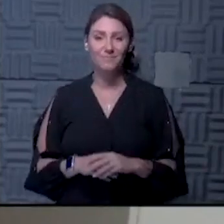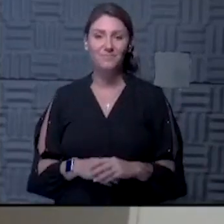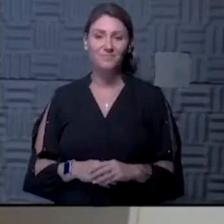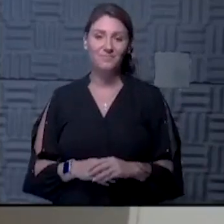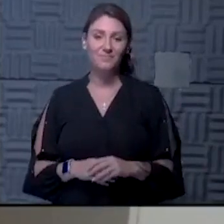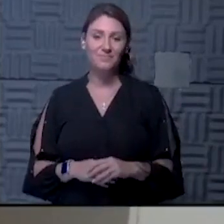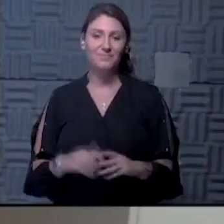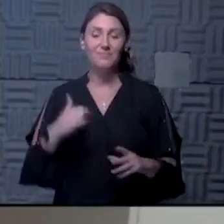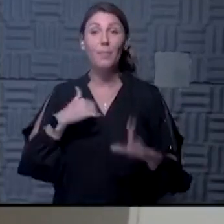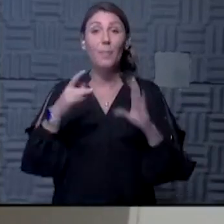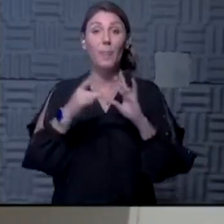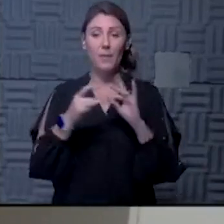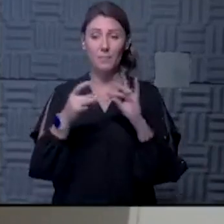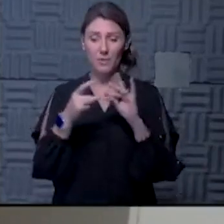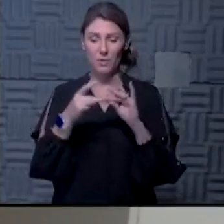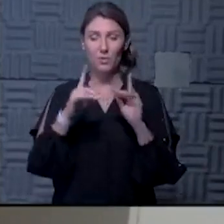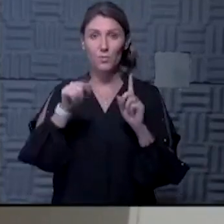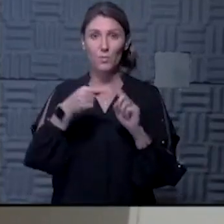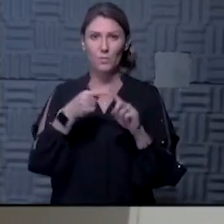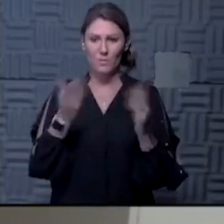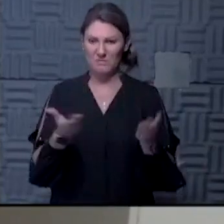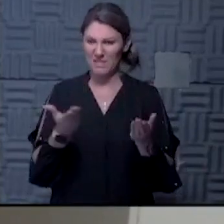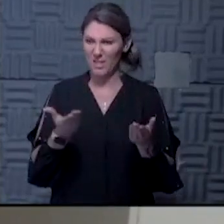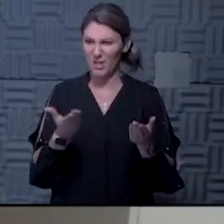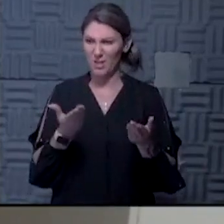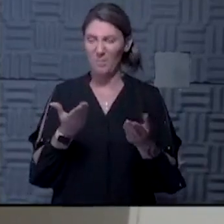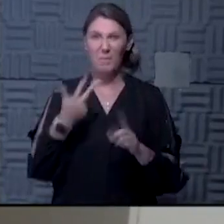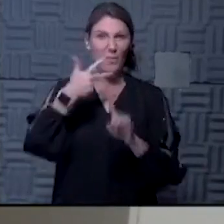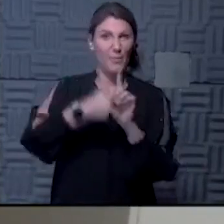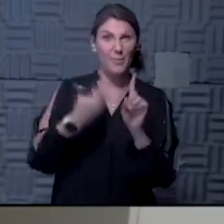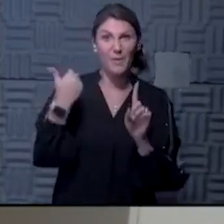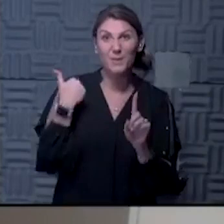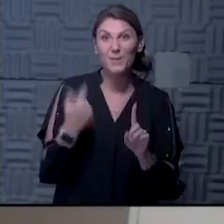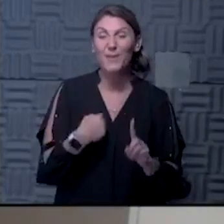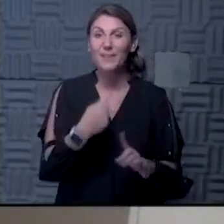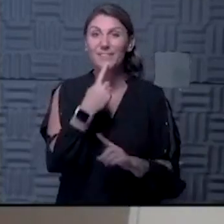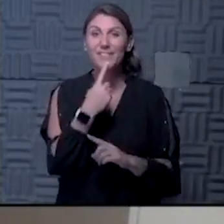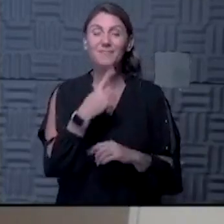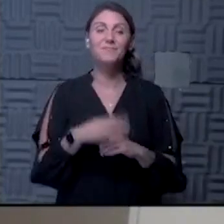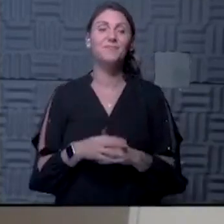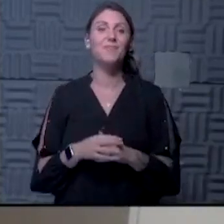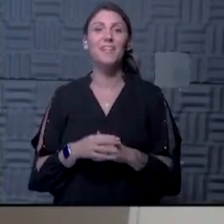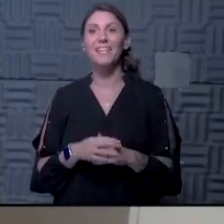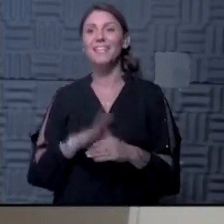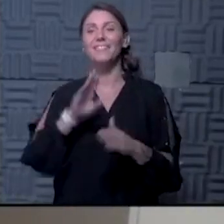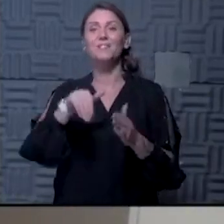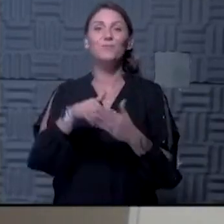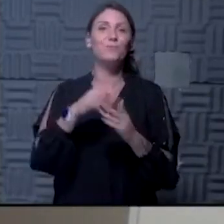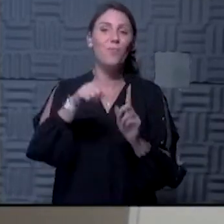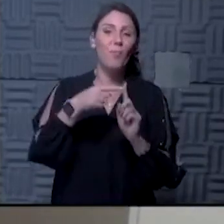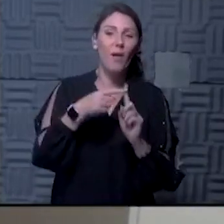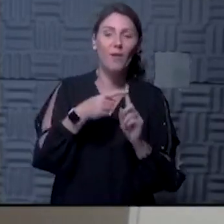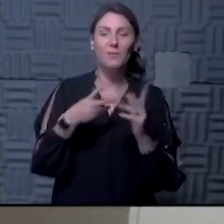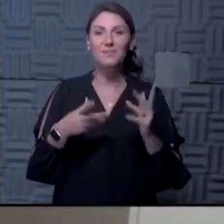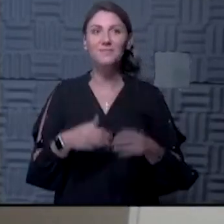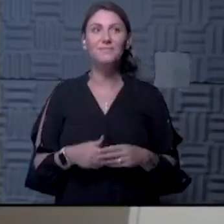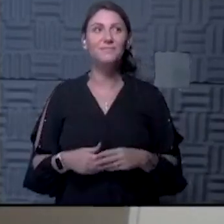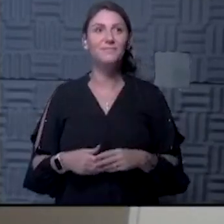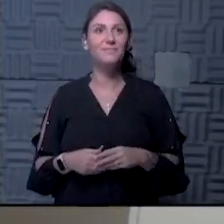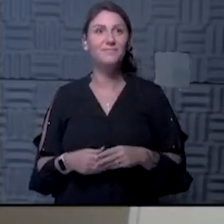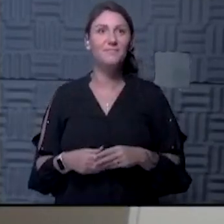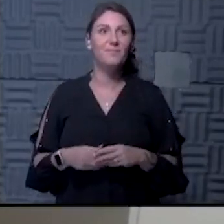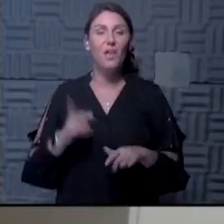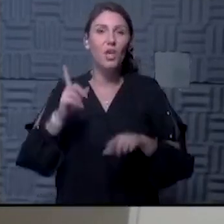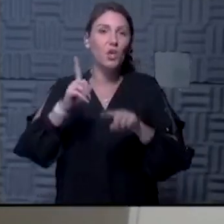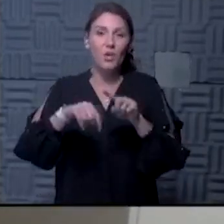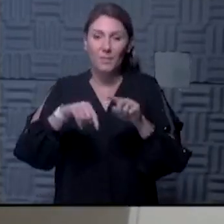I mentioned this when we were on here probably 3 months ago. I said, it's all about you can't get